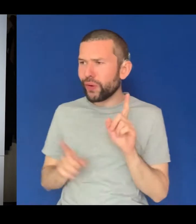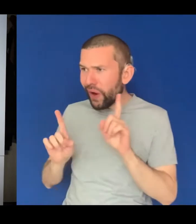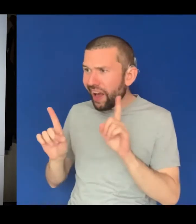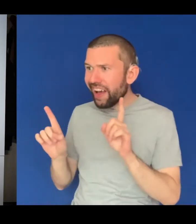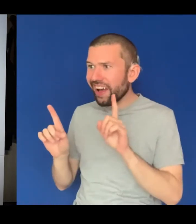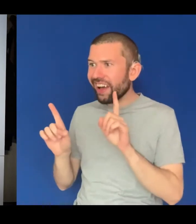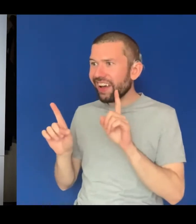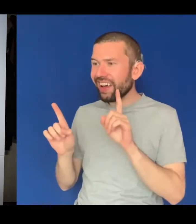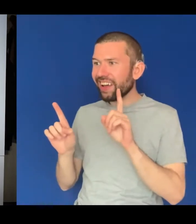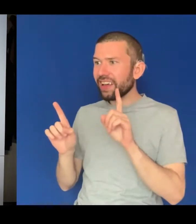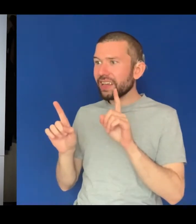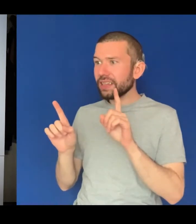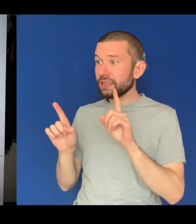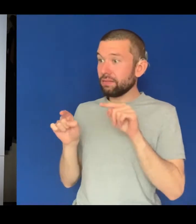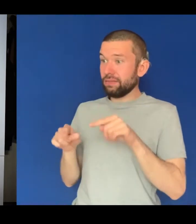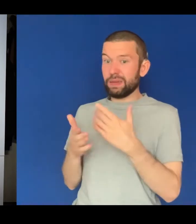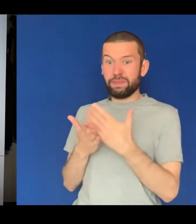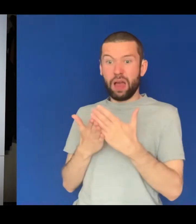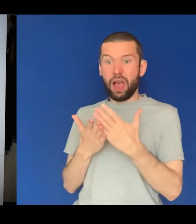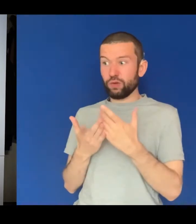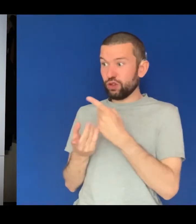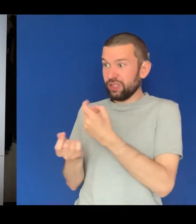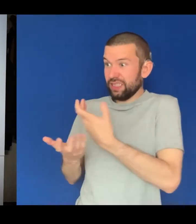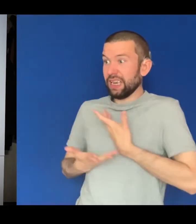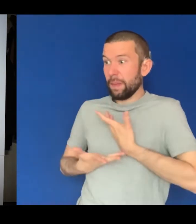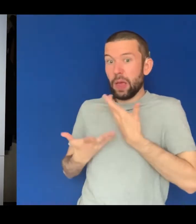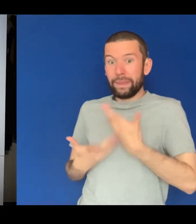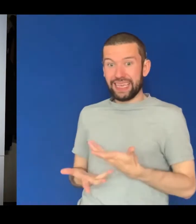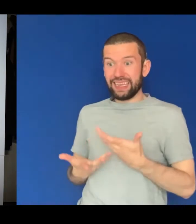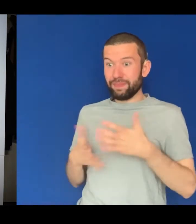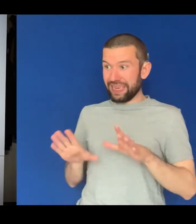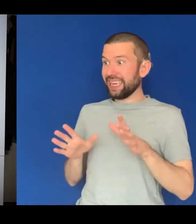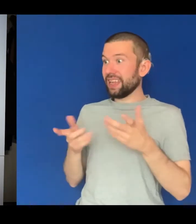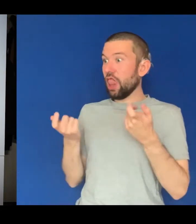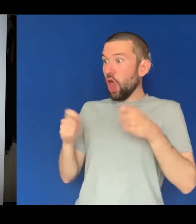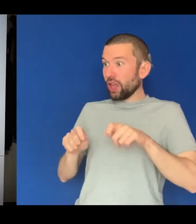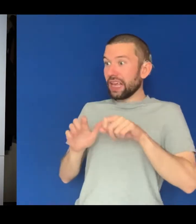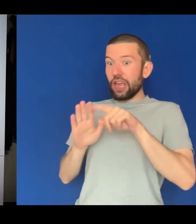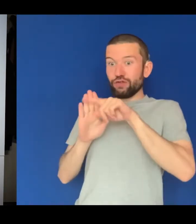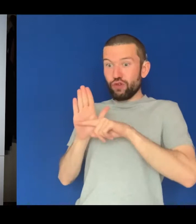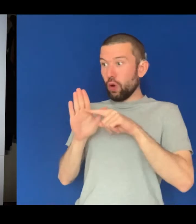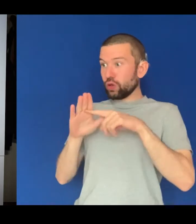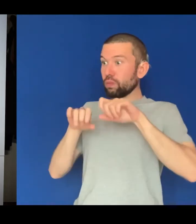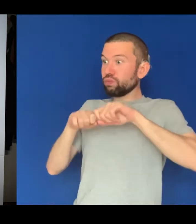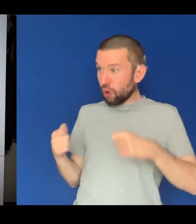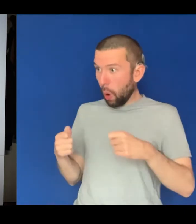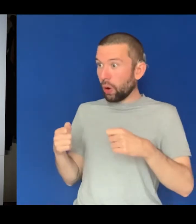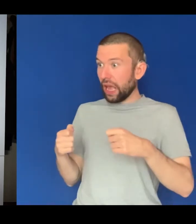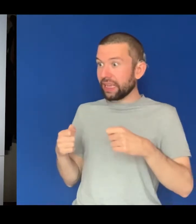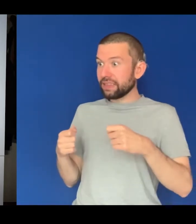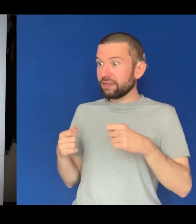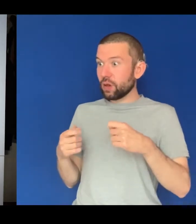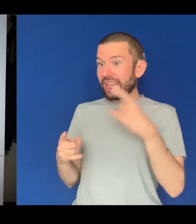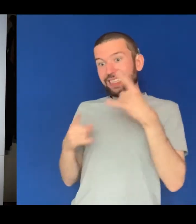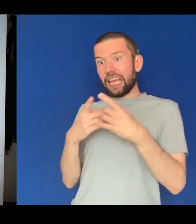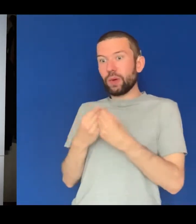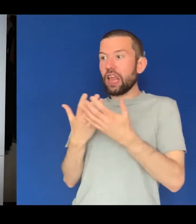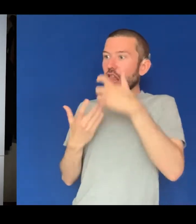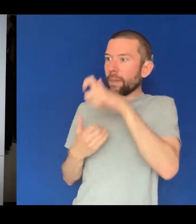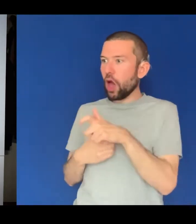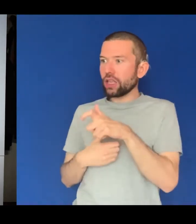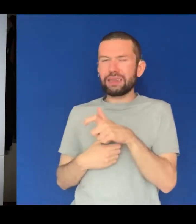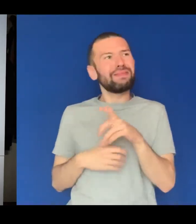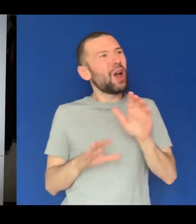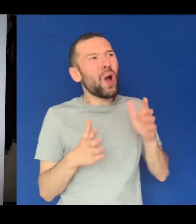What, is this the part where you tell me you broke the lockdown restrictions and slept with another person? Well, not quite,